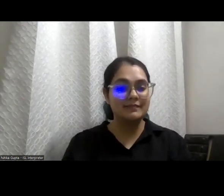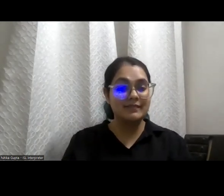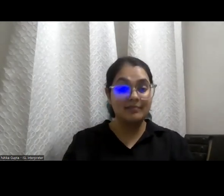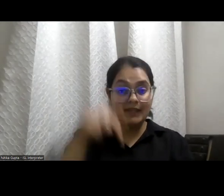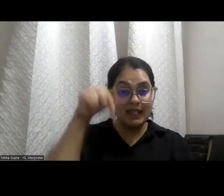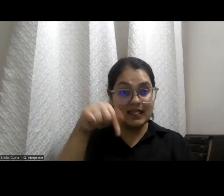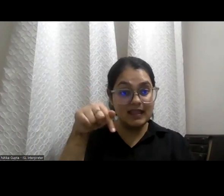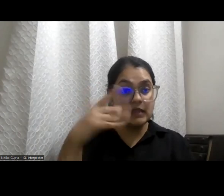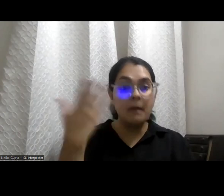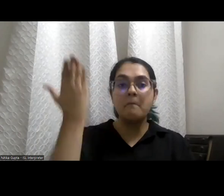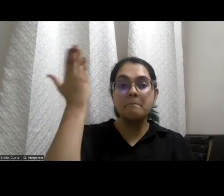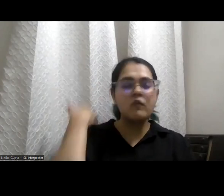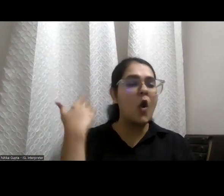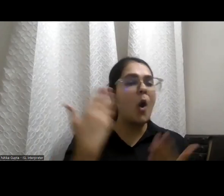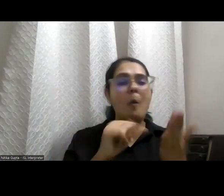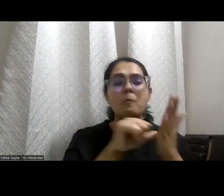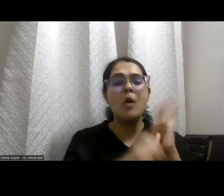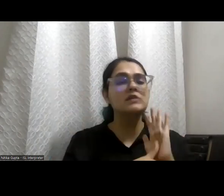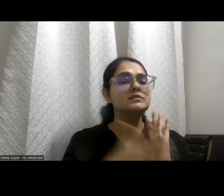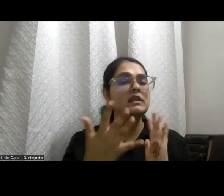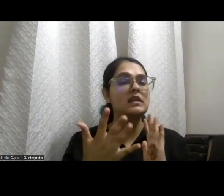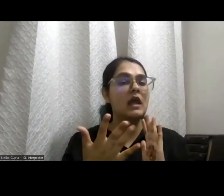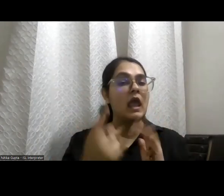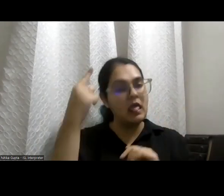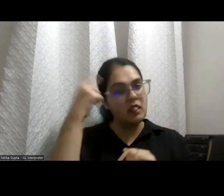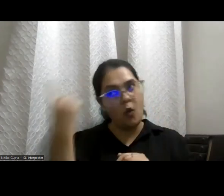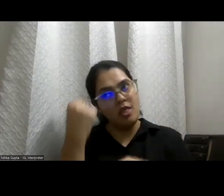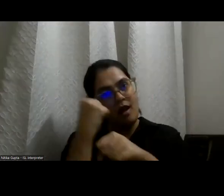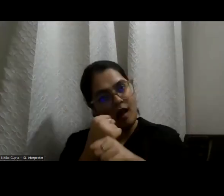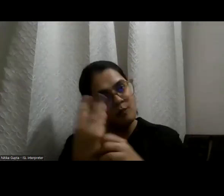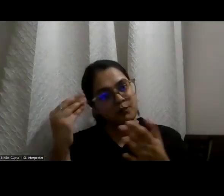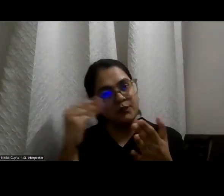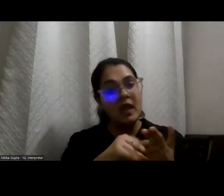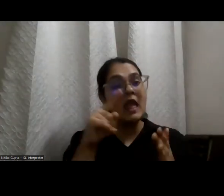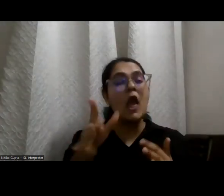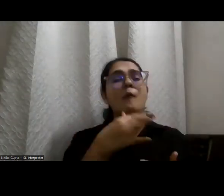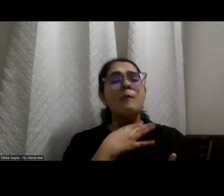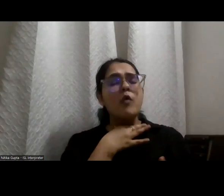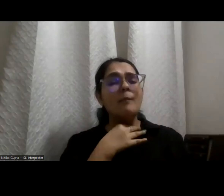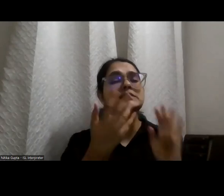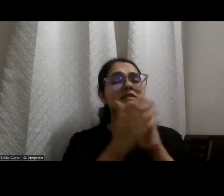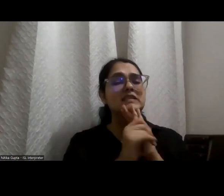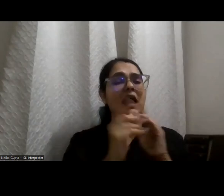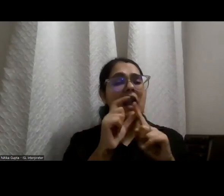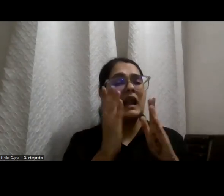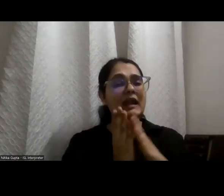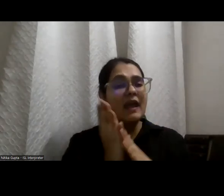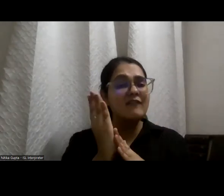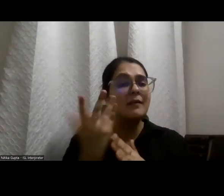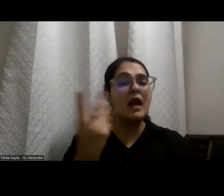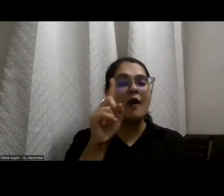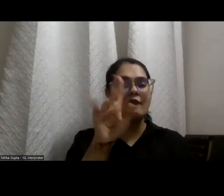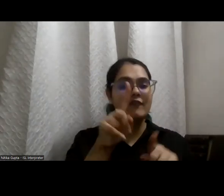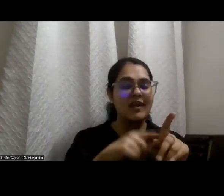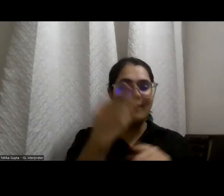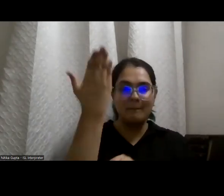this was not possible because of government's intervention alone. This progress in education and skill development, which has occurred in the last 15 years